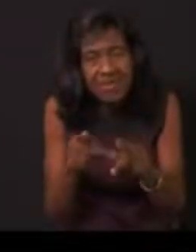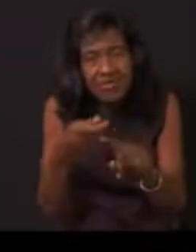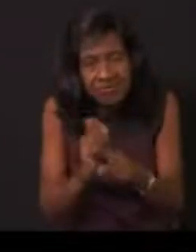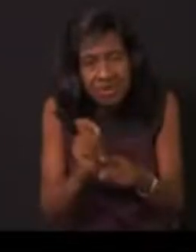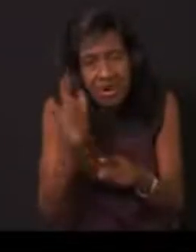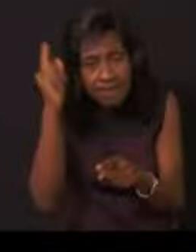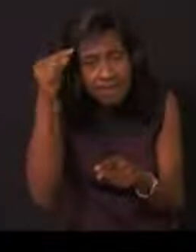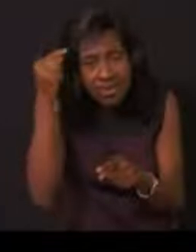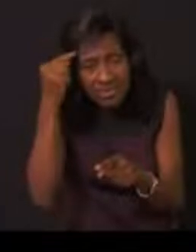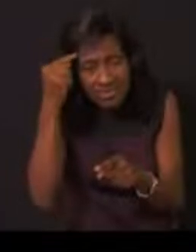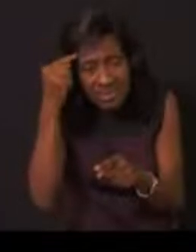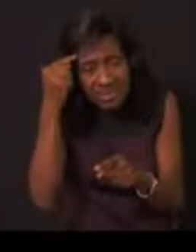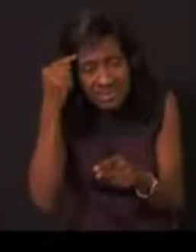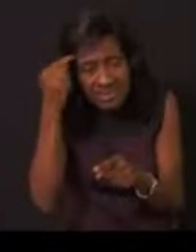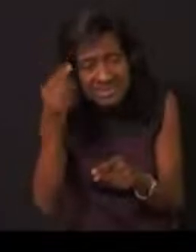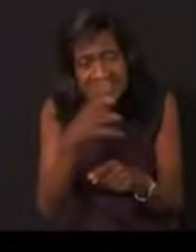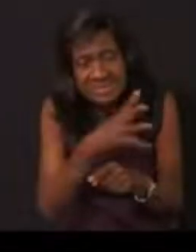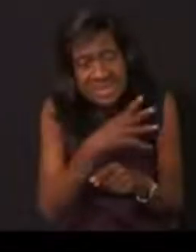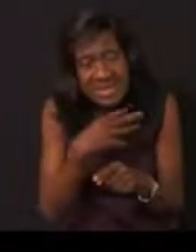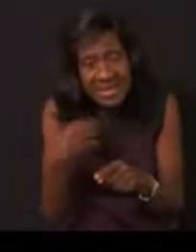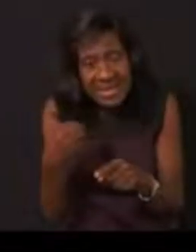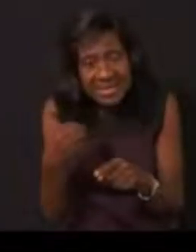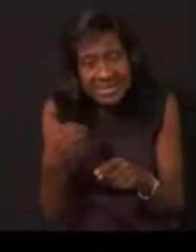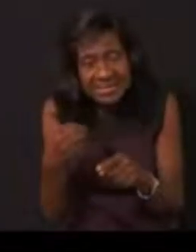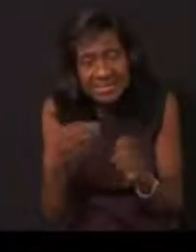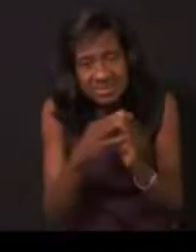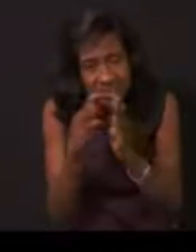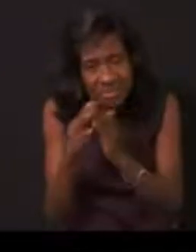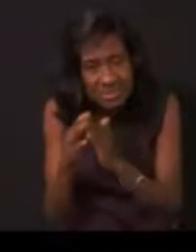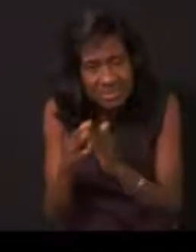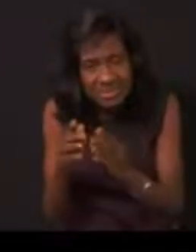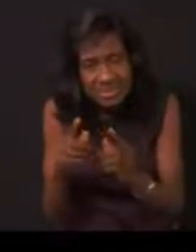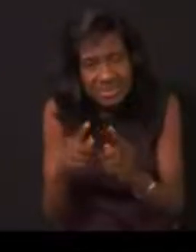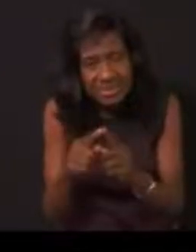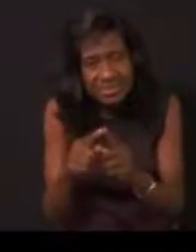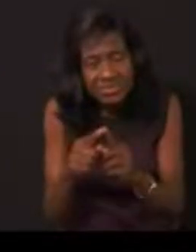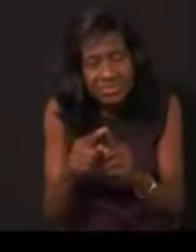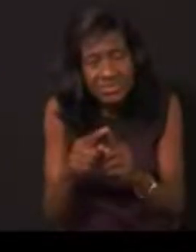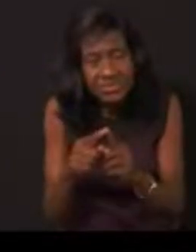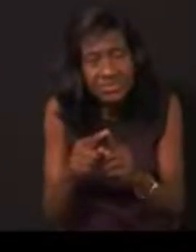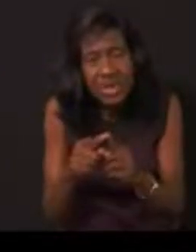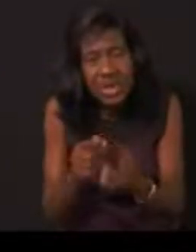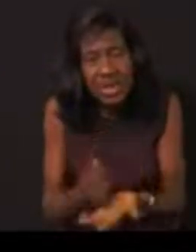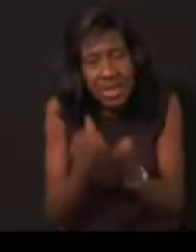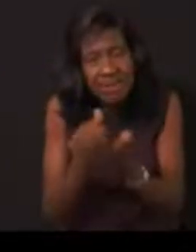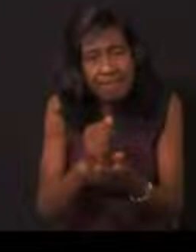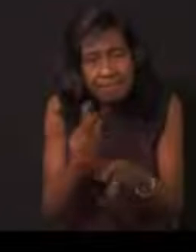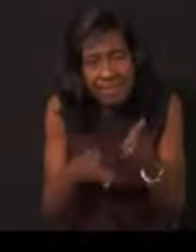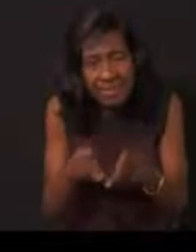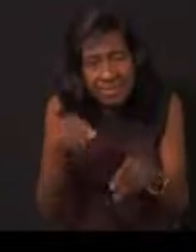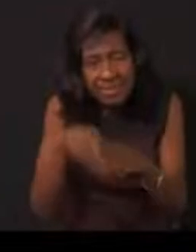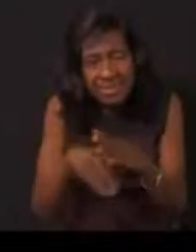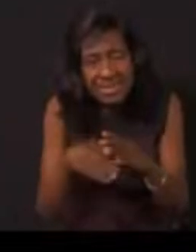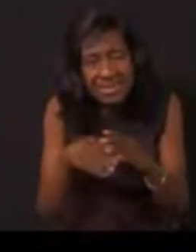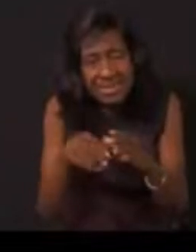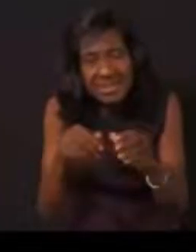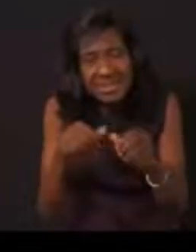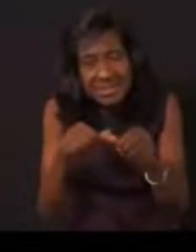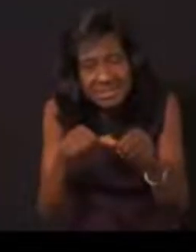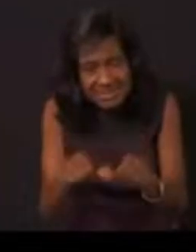we all provide the necessary care and compassion to all those persons in isolation whose